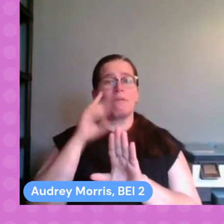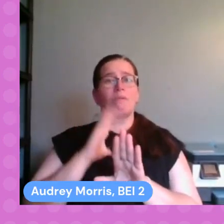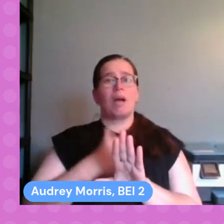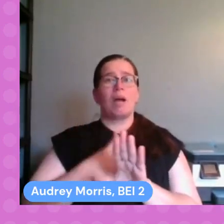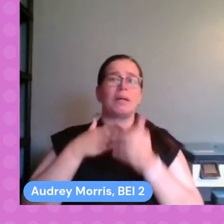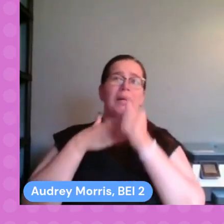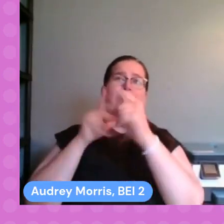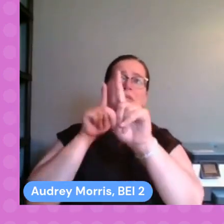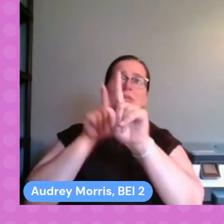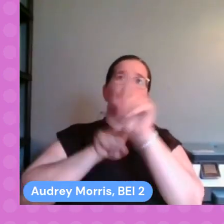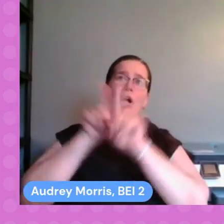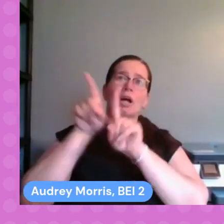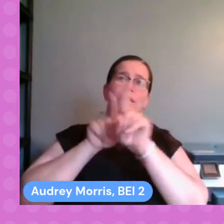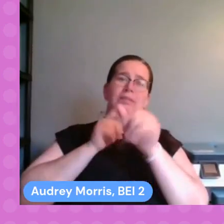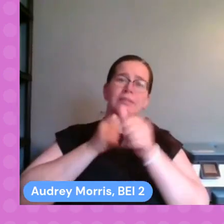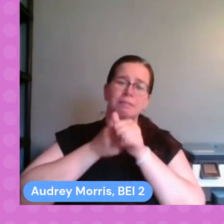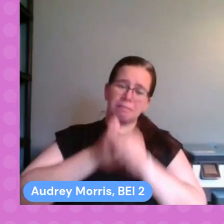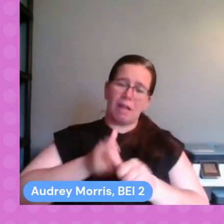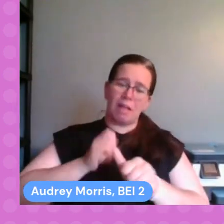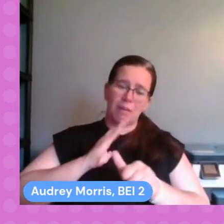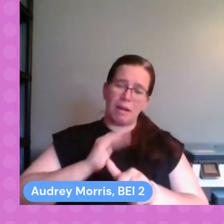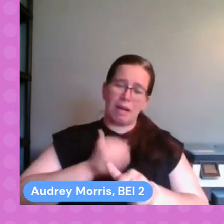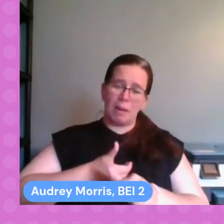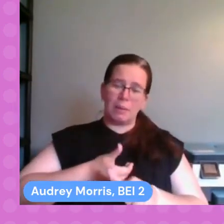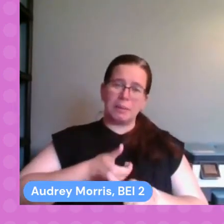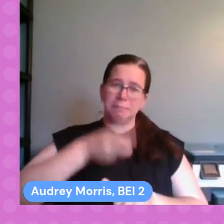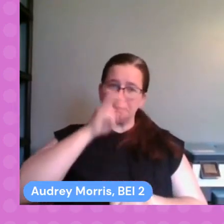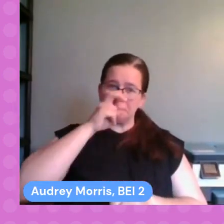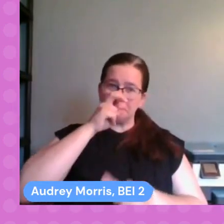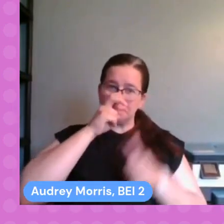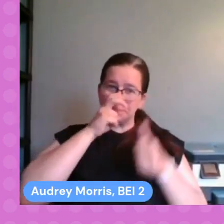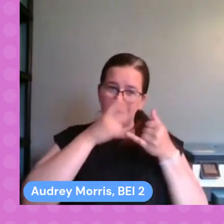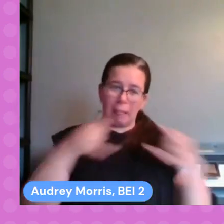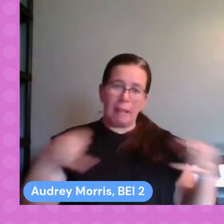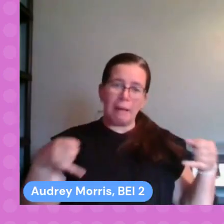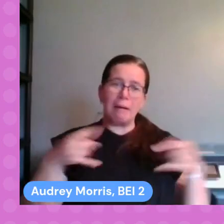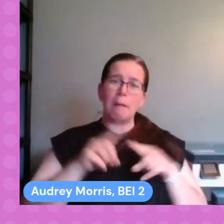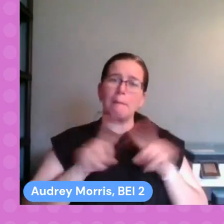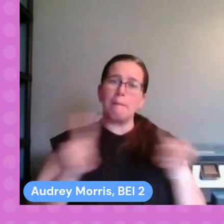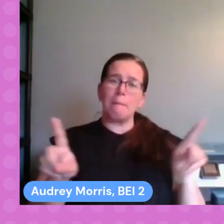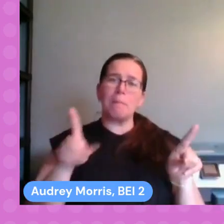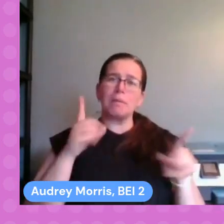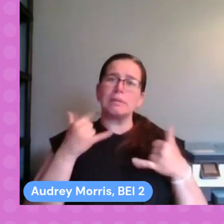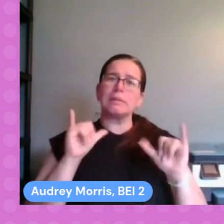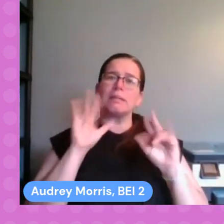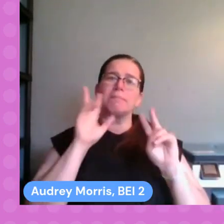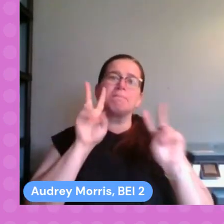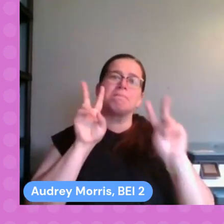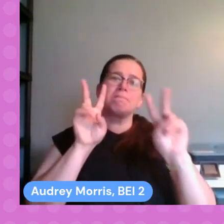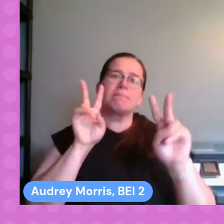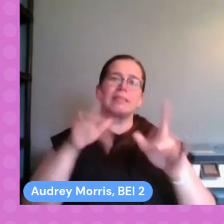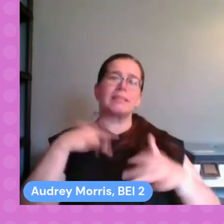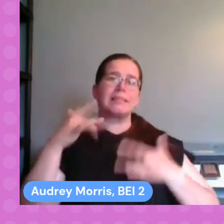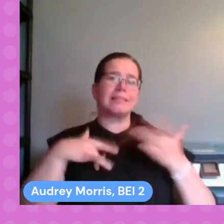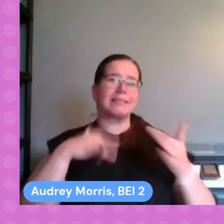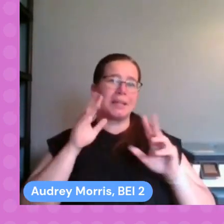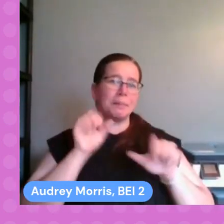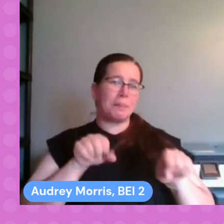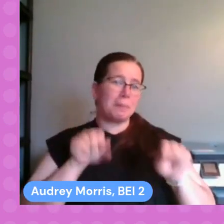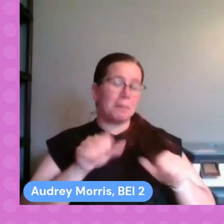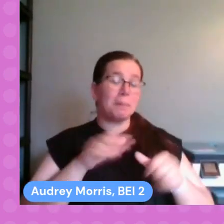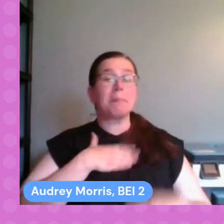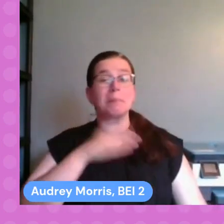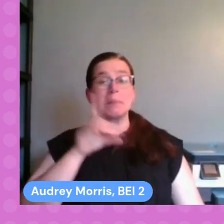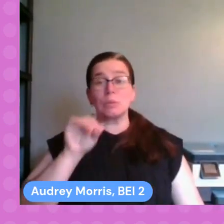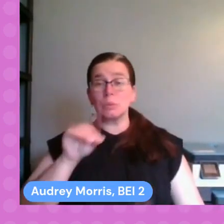holding to our lines in the sand as we shared. But obviously there's some really exciting possibilities we're exploring. So please do check